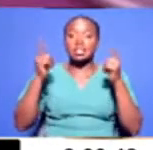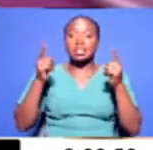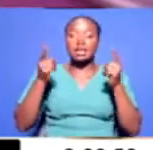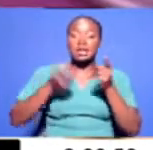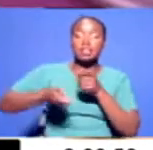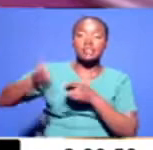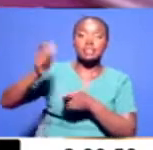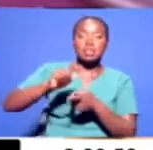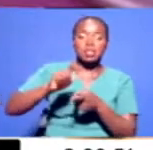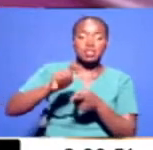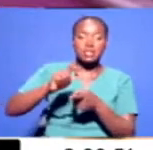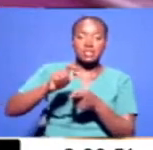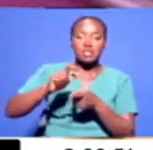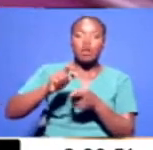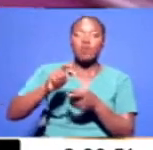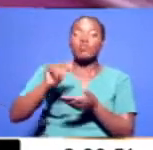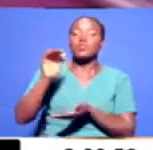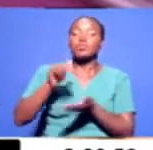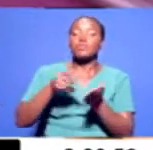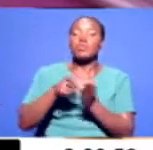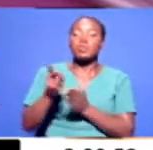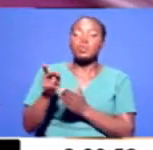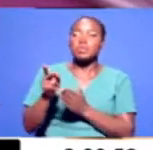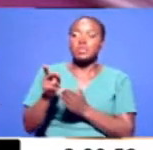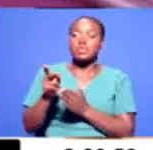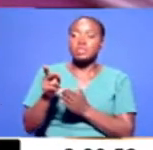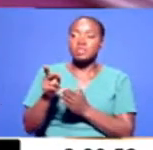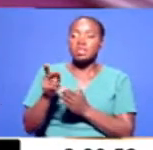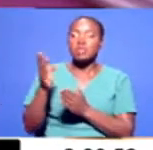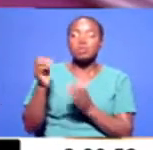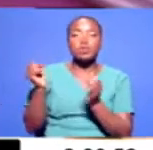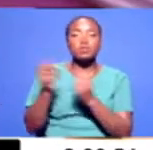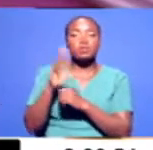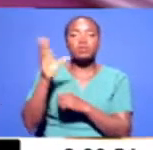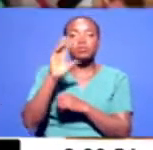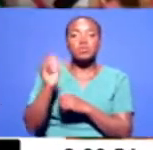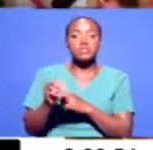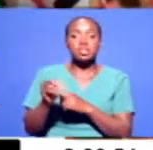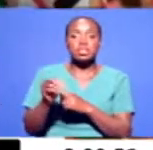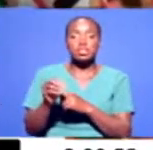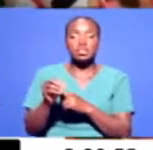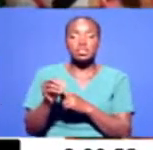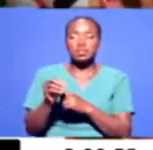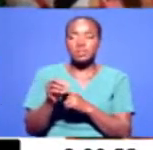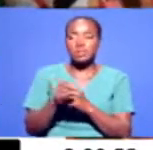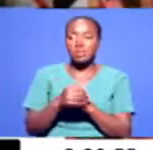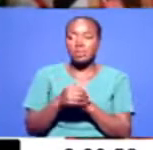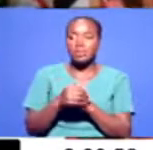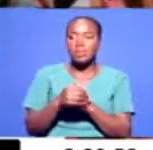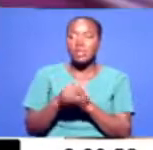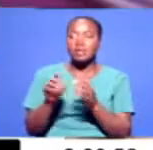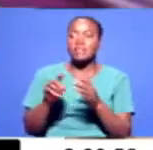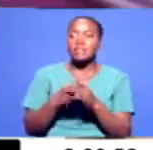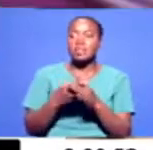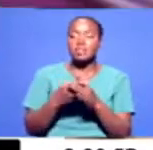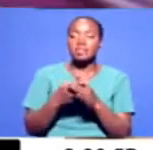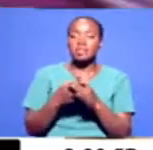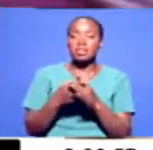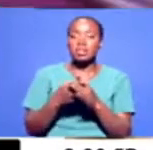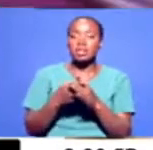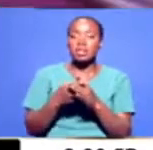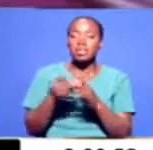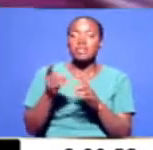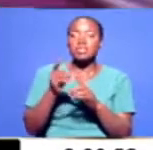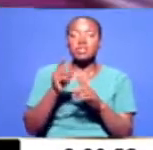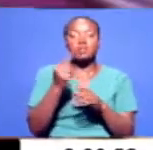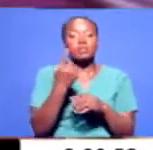increase of the minimum wage by 12 percentage points with effect from the 1st